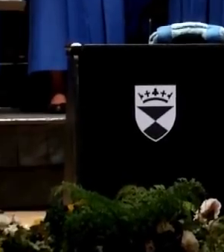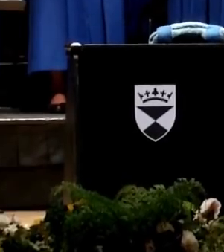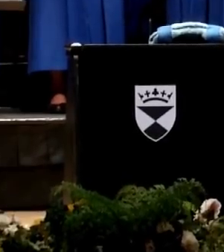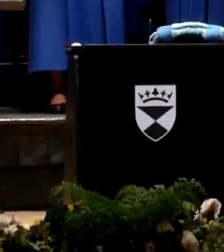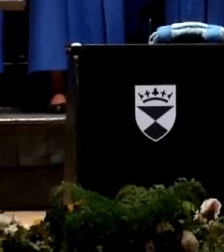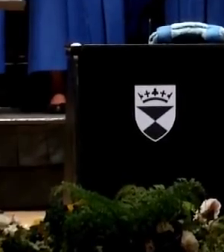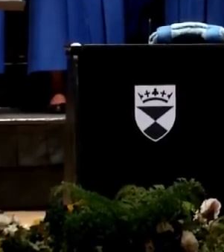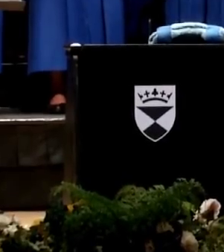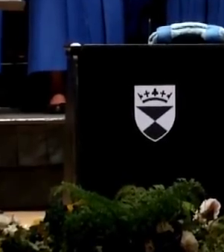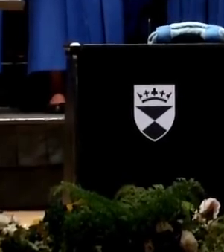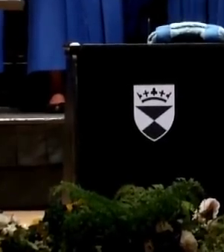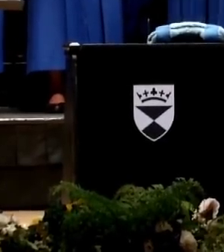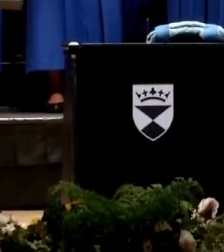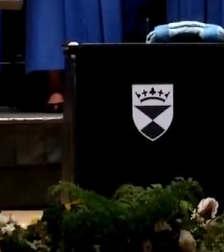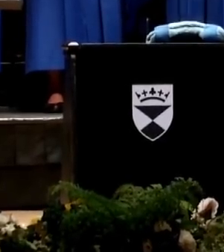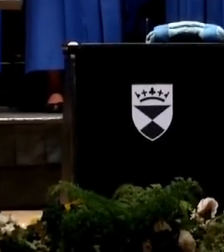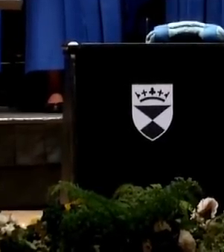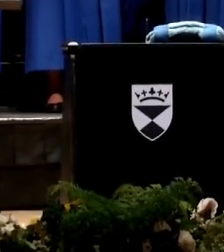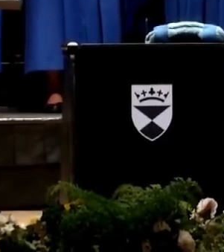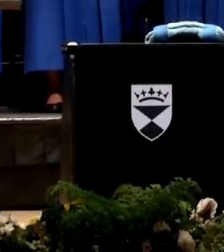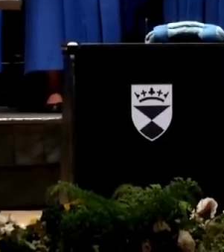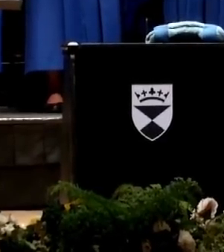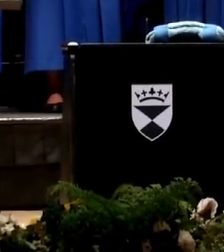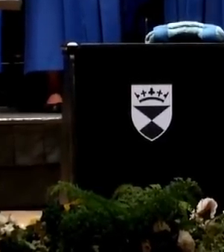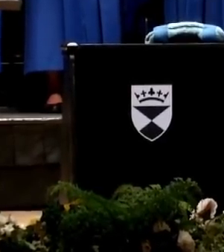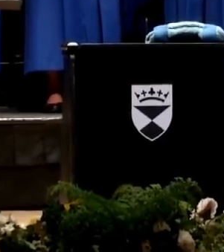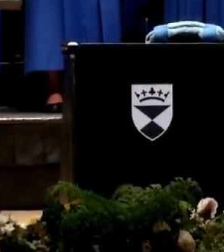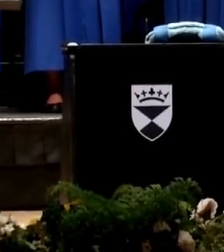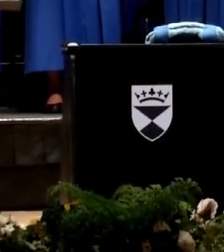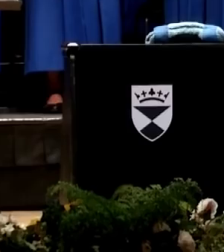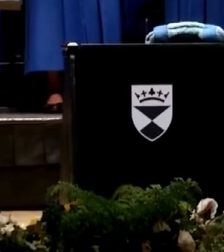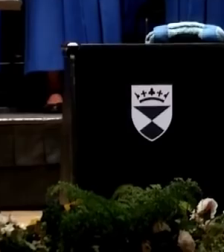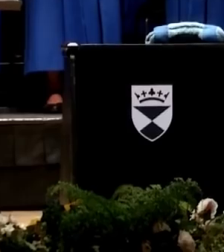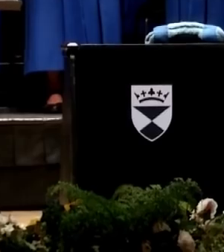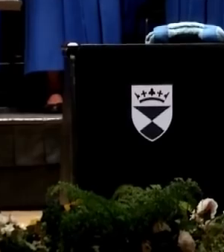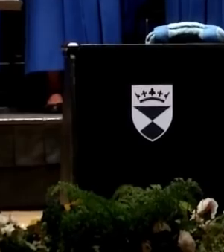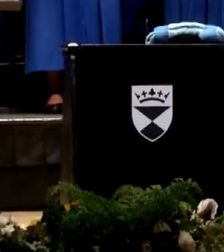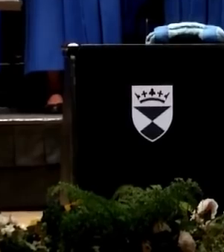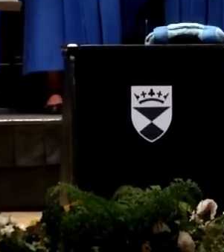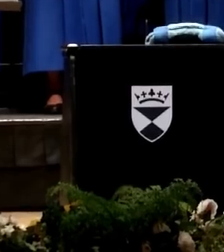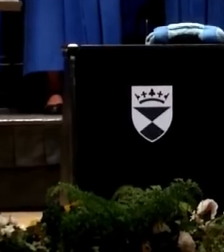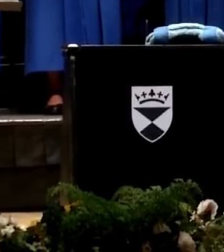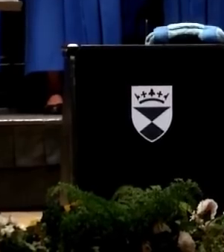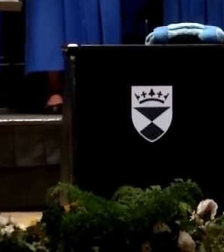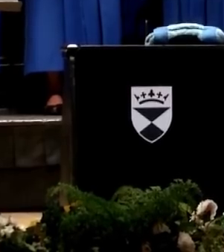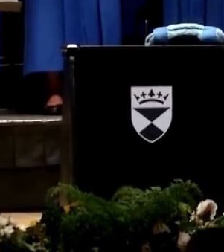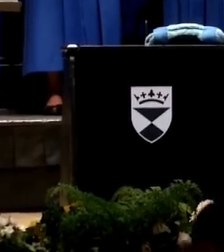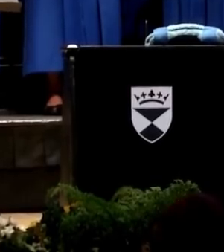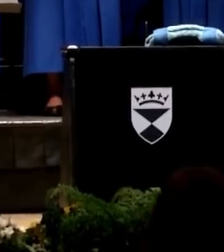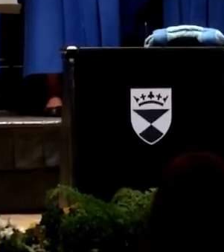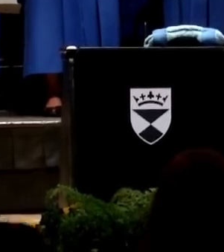We now come to the closure of this ceremony. Could I ask you all to stand, please?